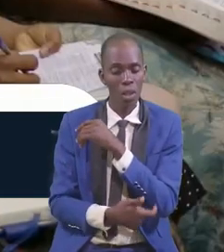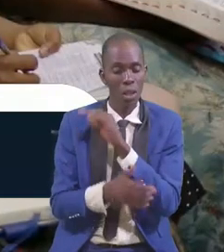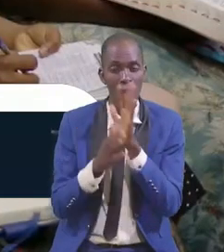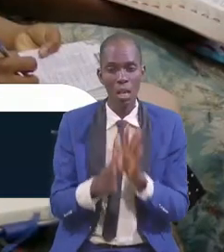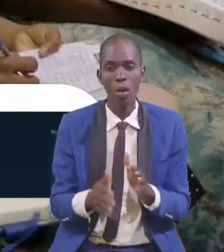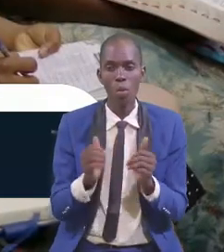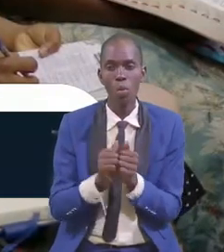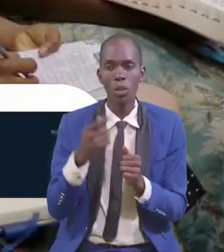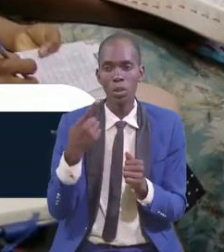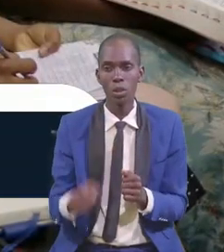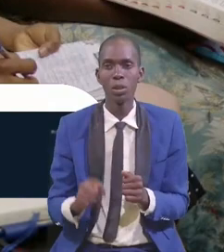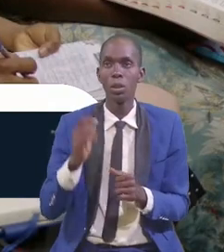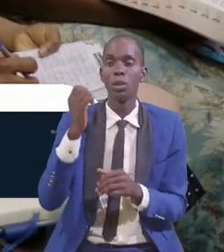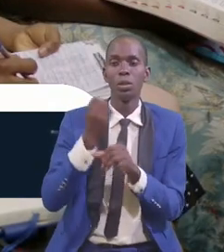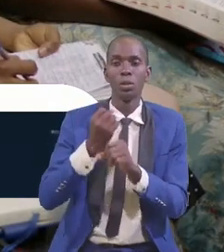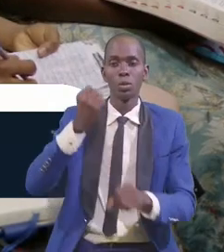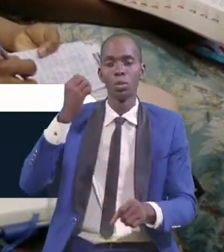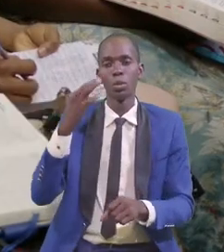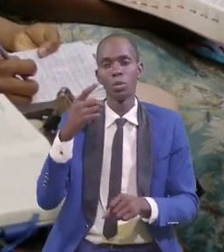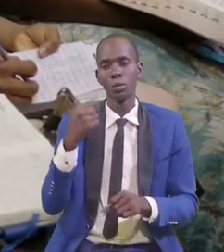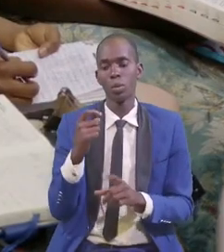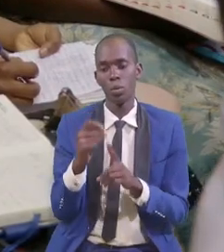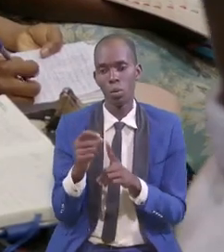of the word. Number two,